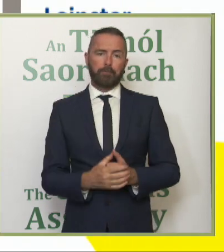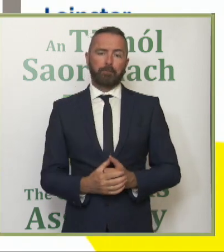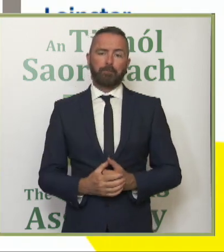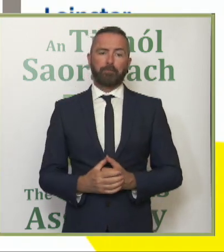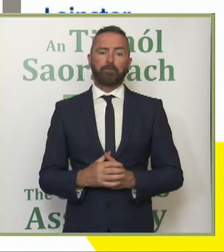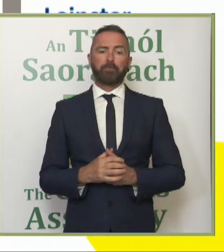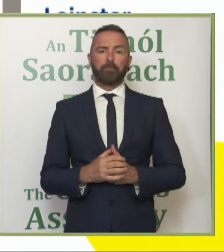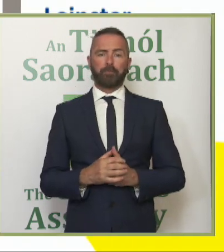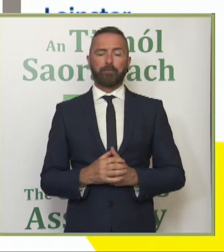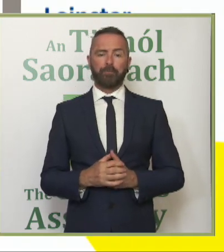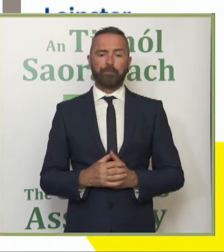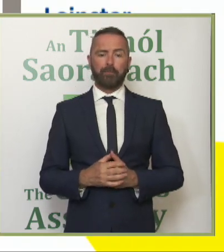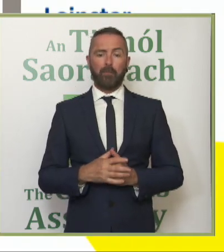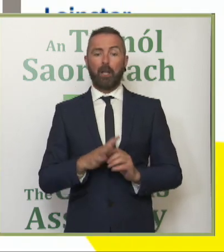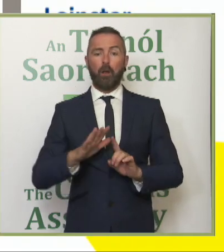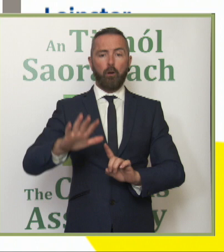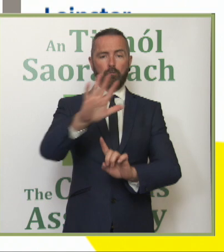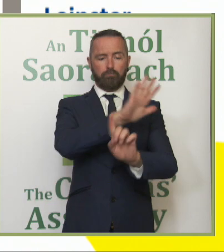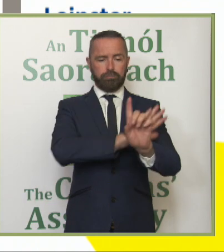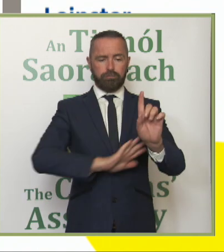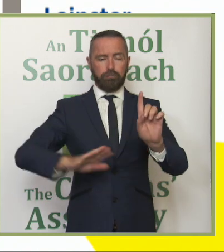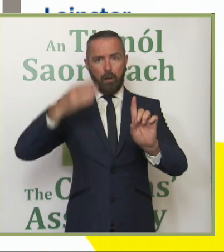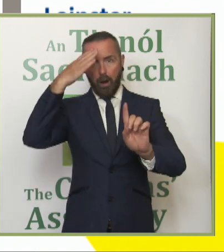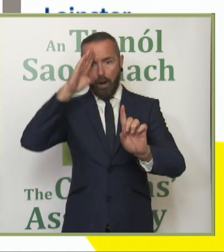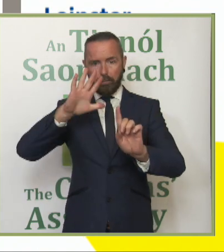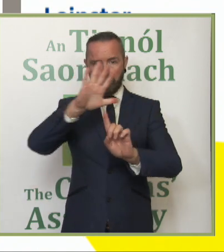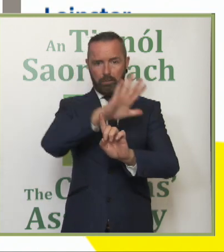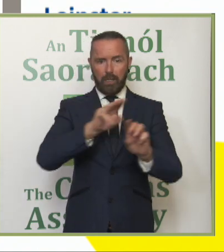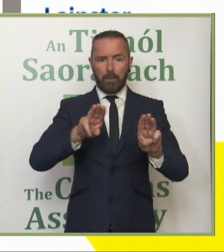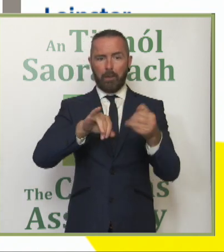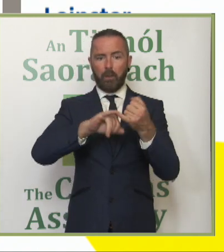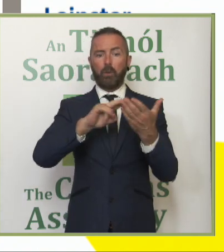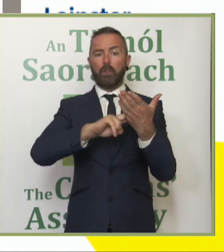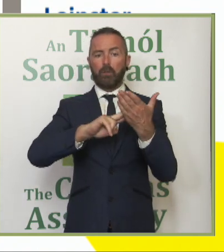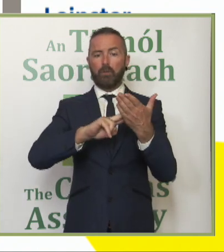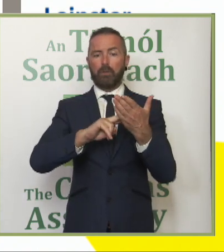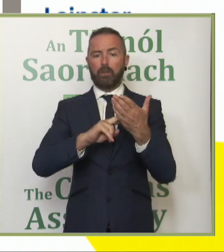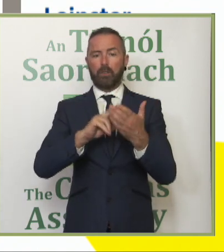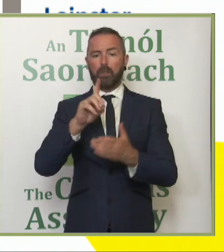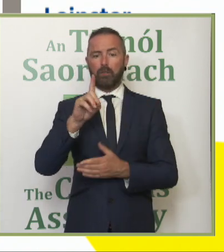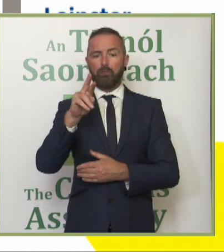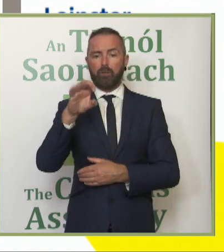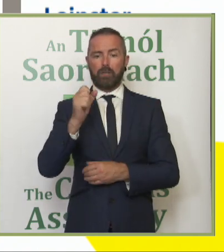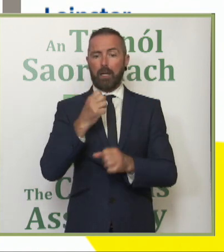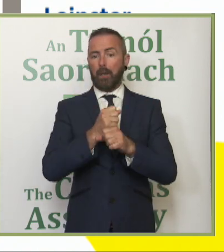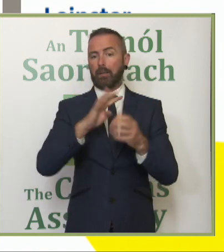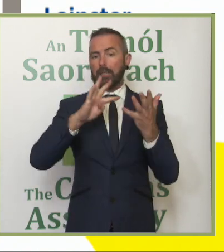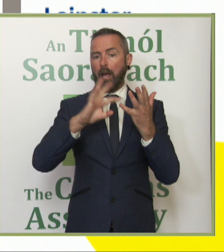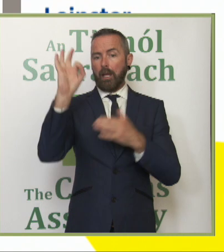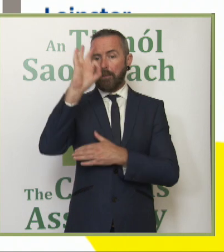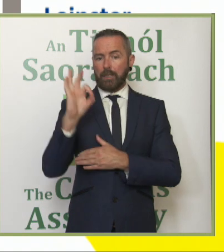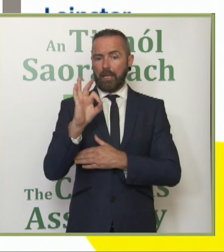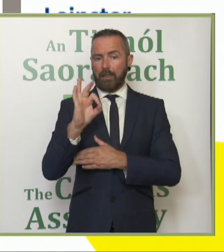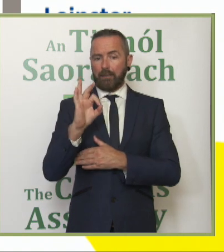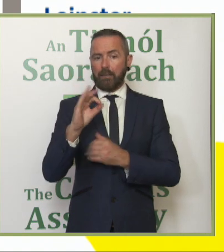So looking at the region that people who use drugs live in, just a reminder there that, as Deirdre said, about 9% of the population